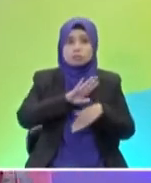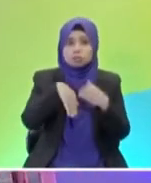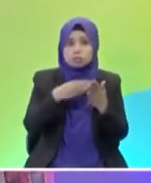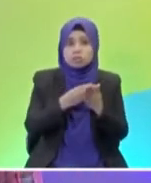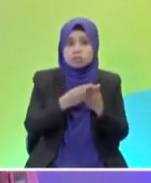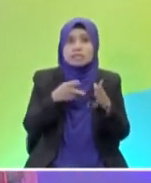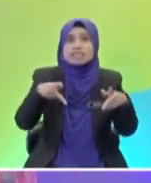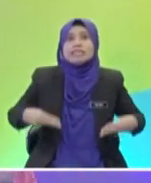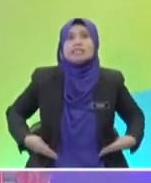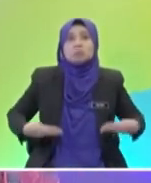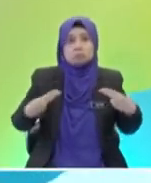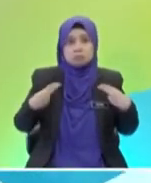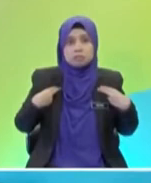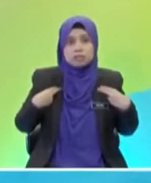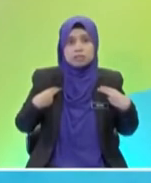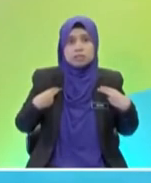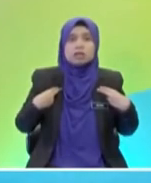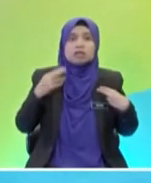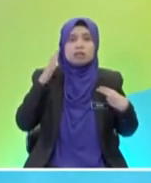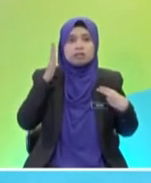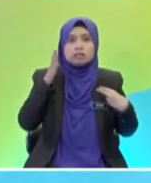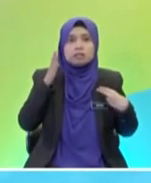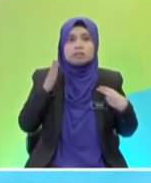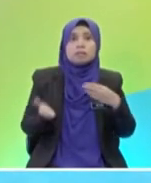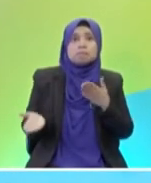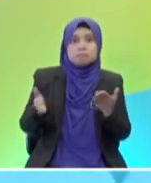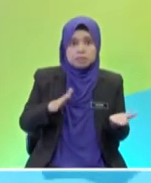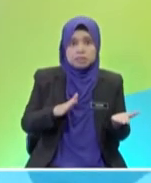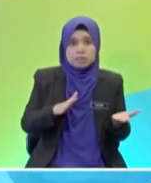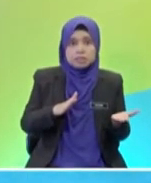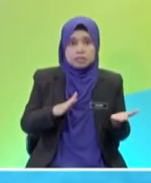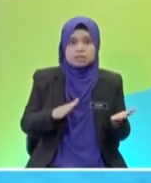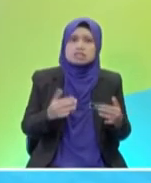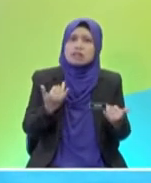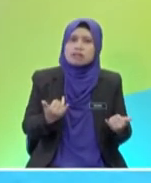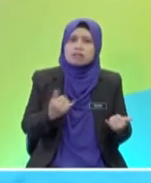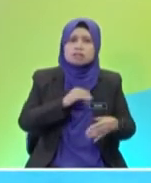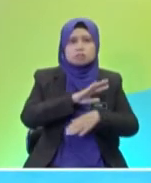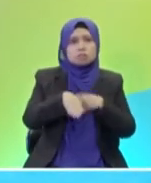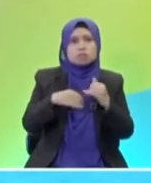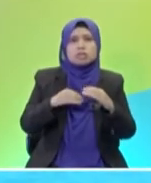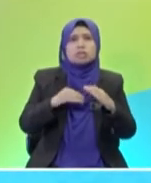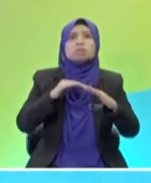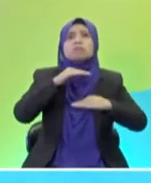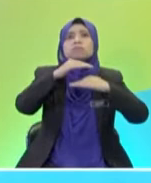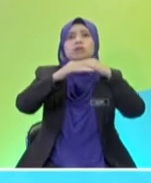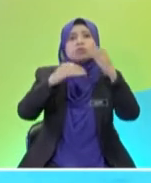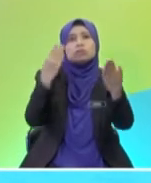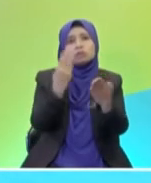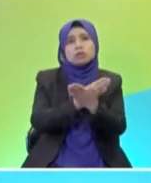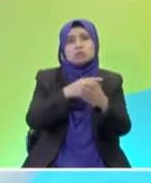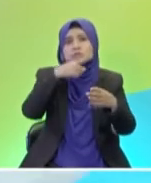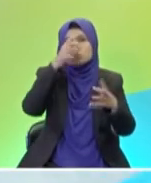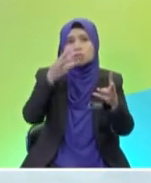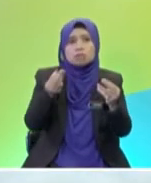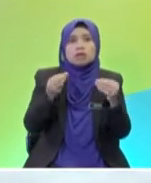habitat destruction, human builds roads and develop new towns. If you see, there are so many towns, right? Yeah. It's developed,